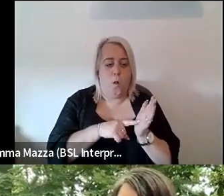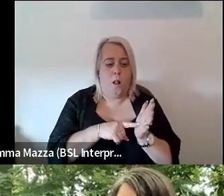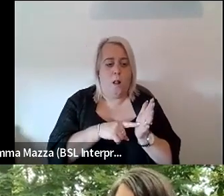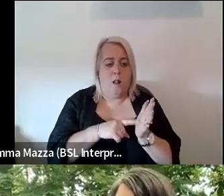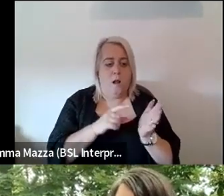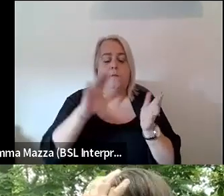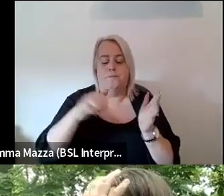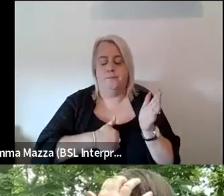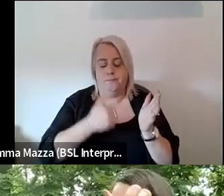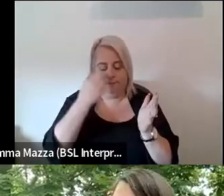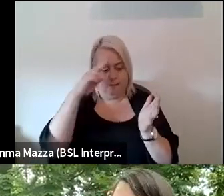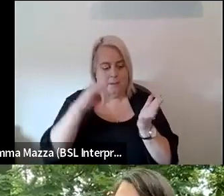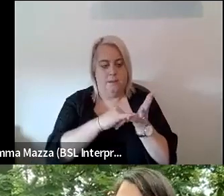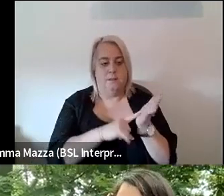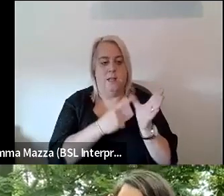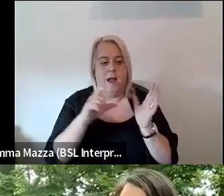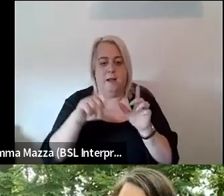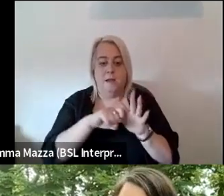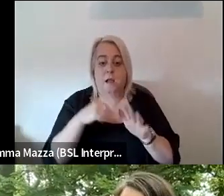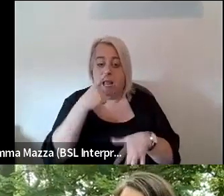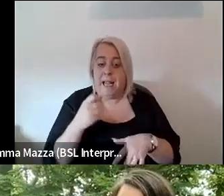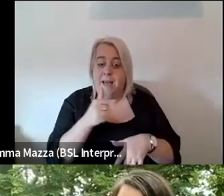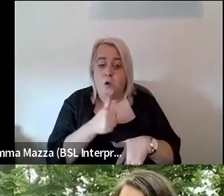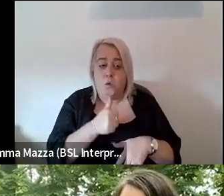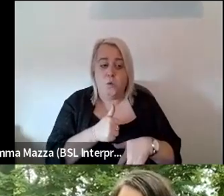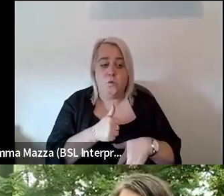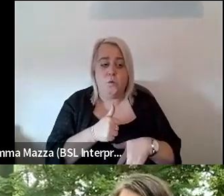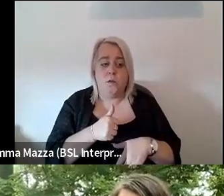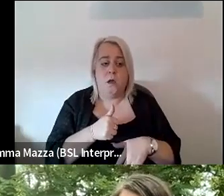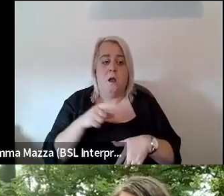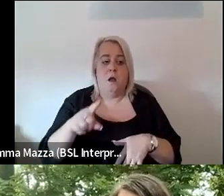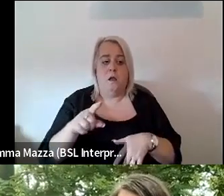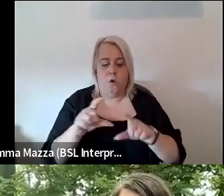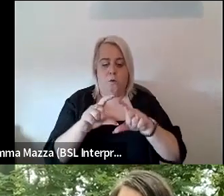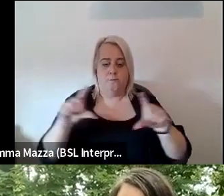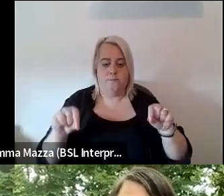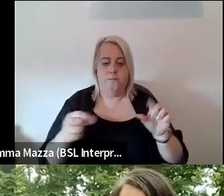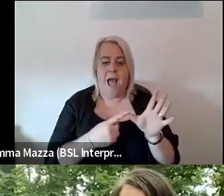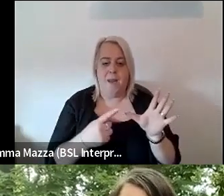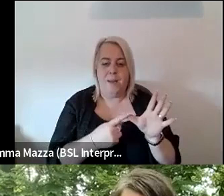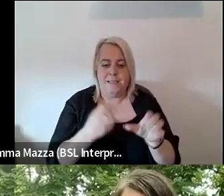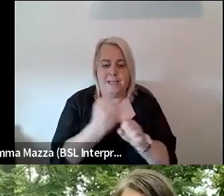Slack introduced some tools where you can turn off animated GIFs by default. So